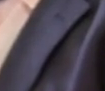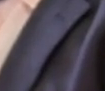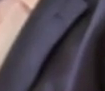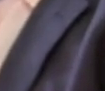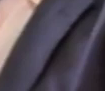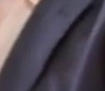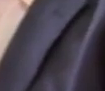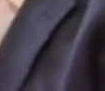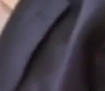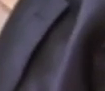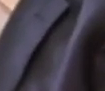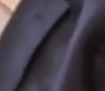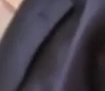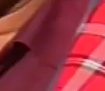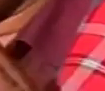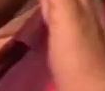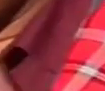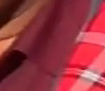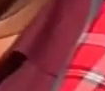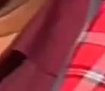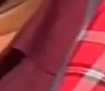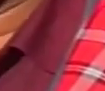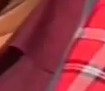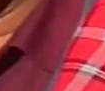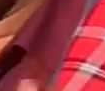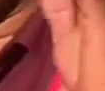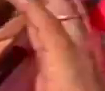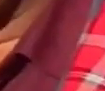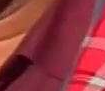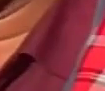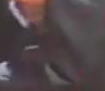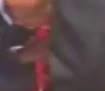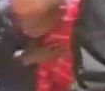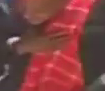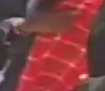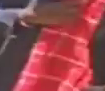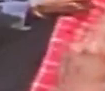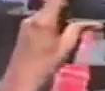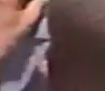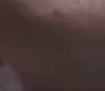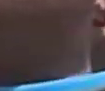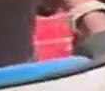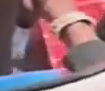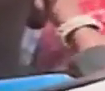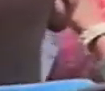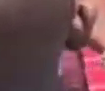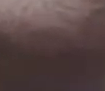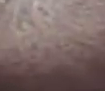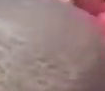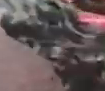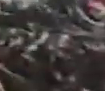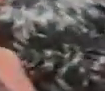respondent his constitutional right. This is a purely intimidation. And like Keeper MP Lempur